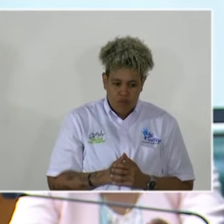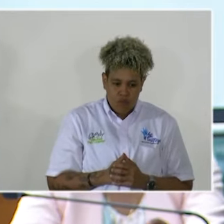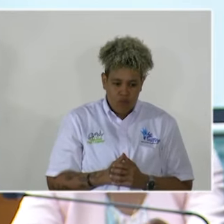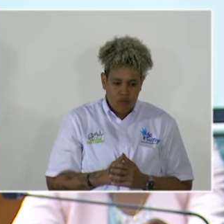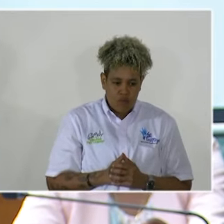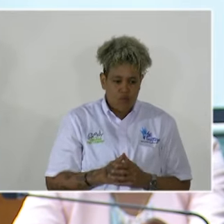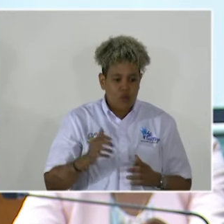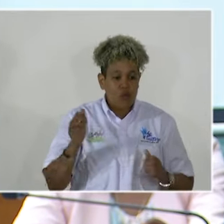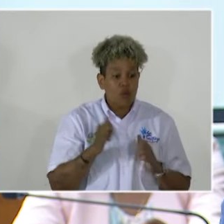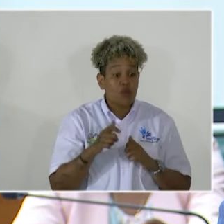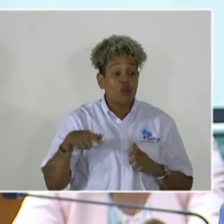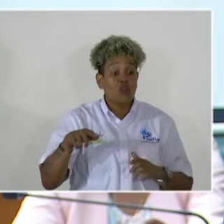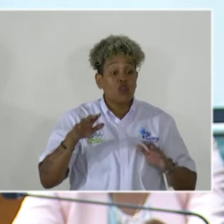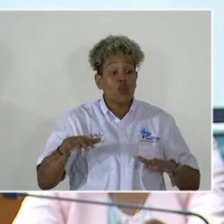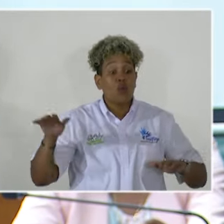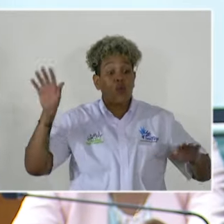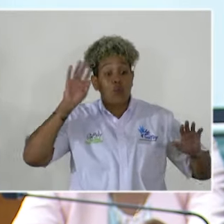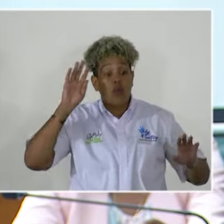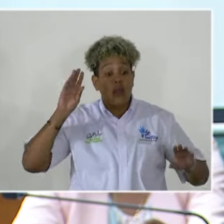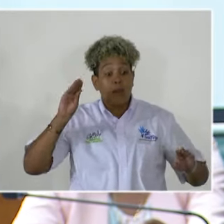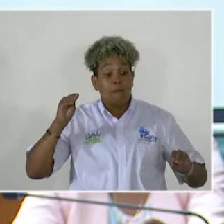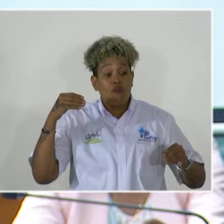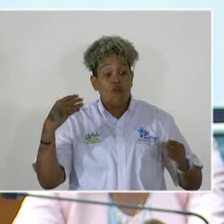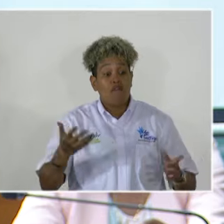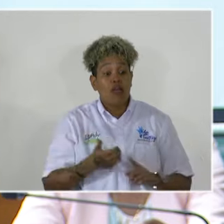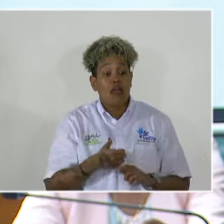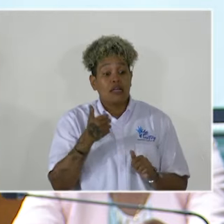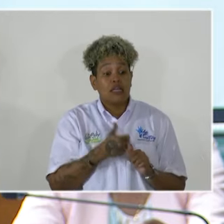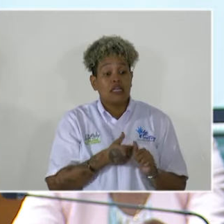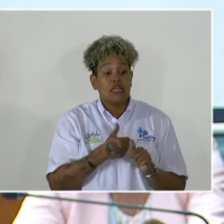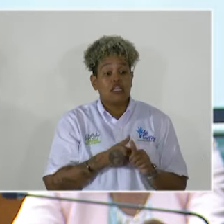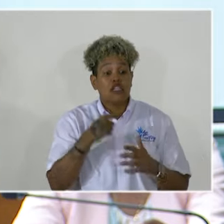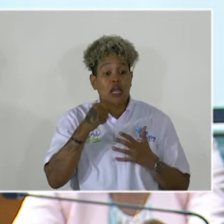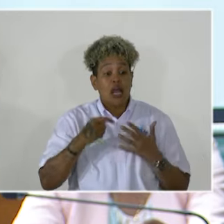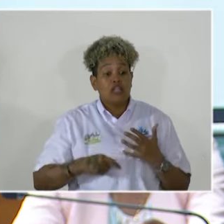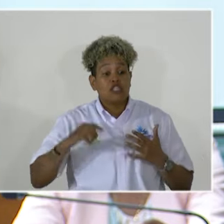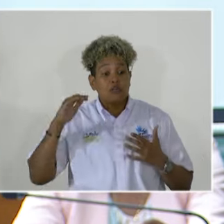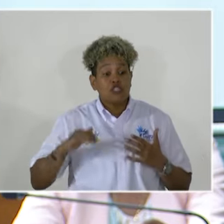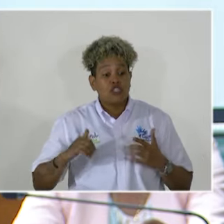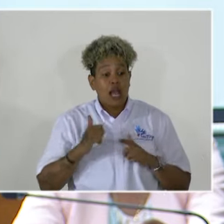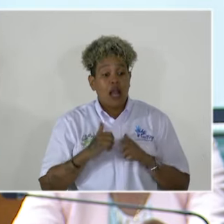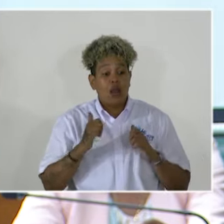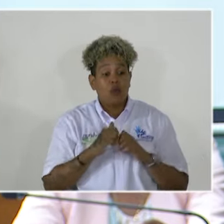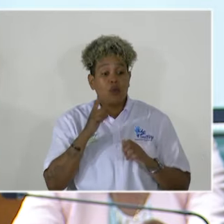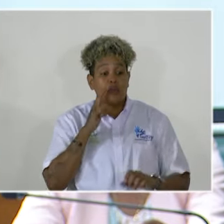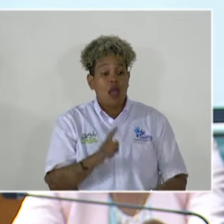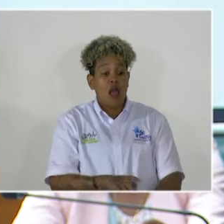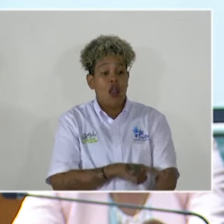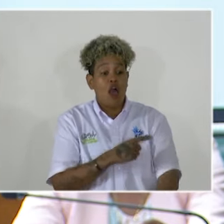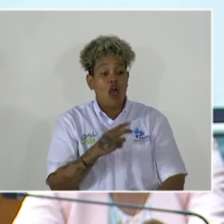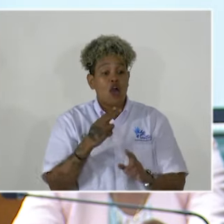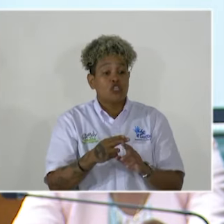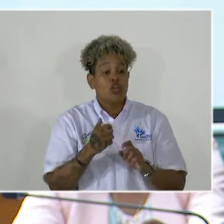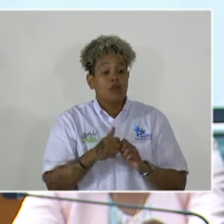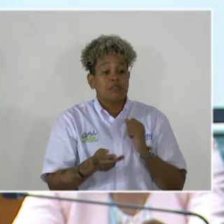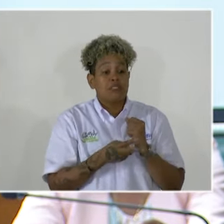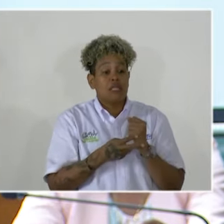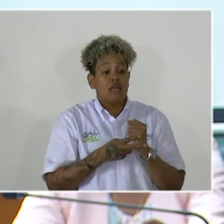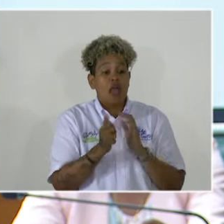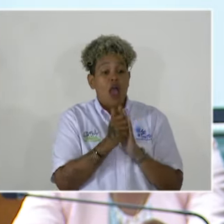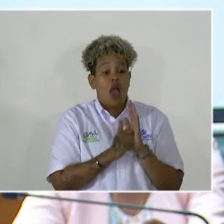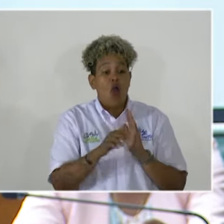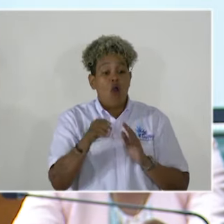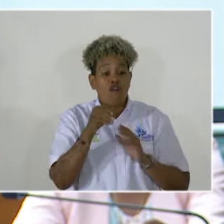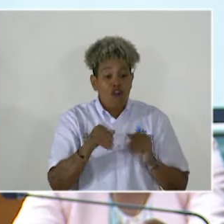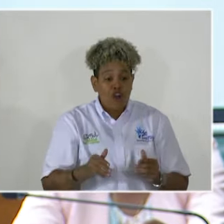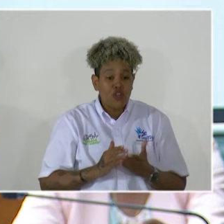will provide each eligible child with a long-term savings account funded